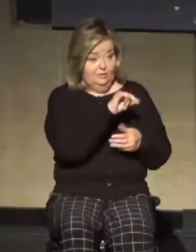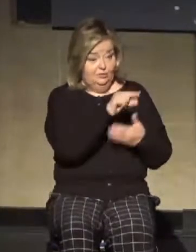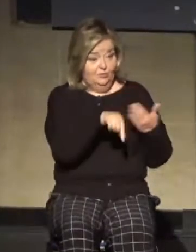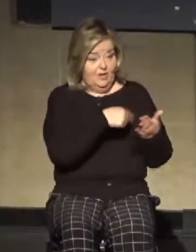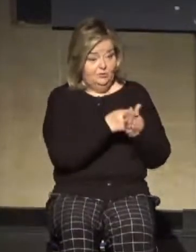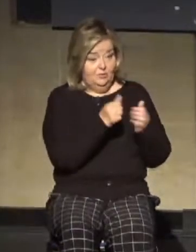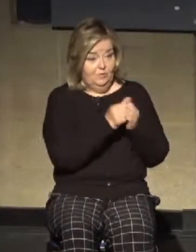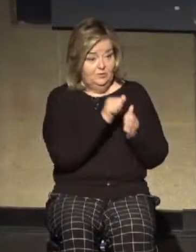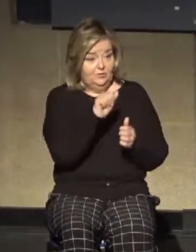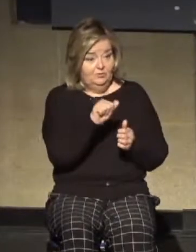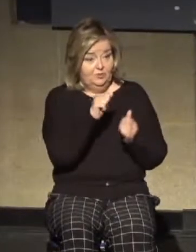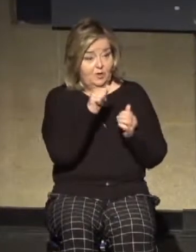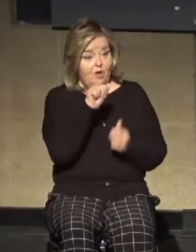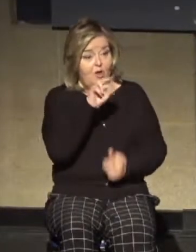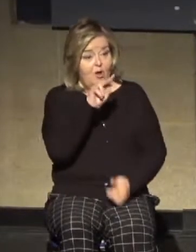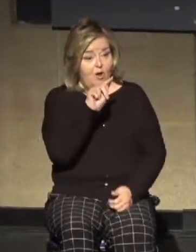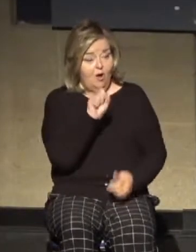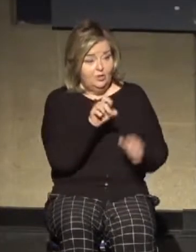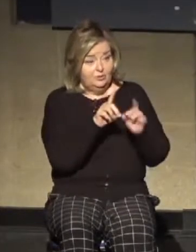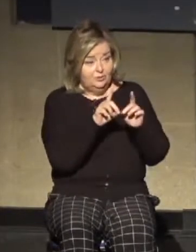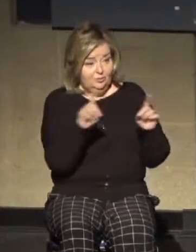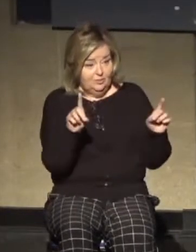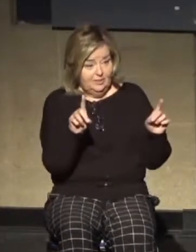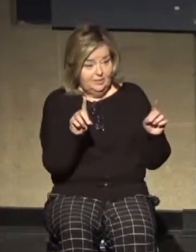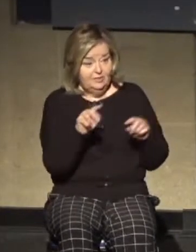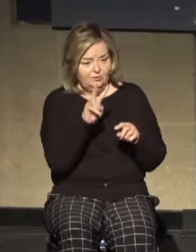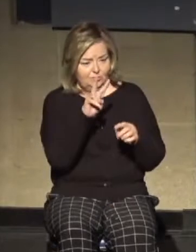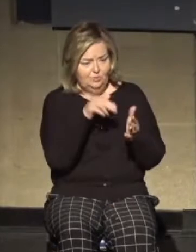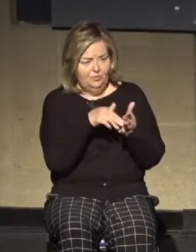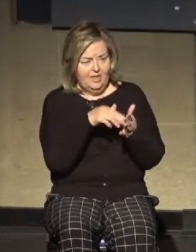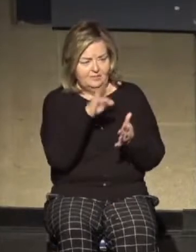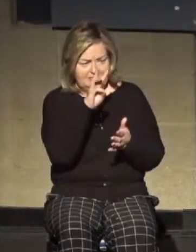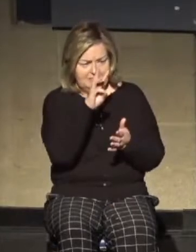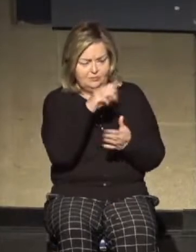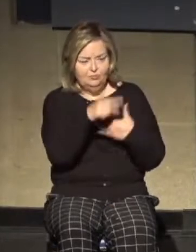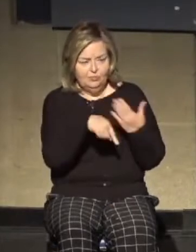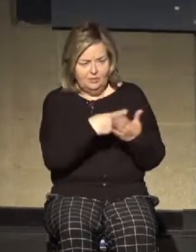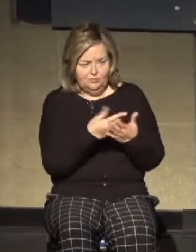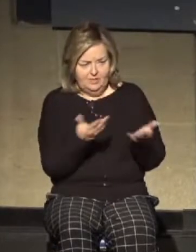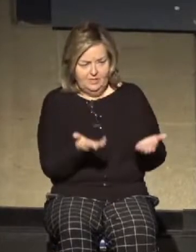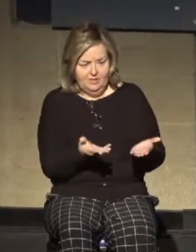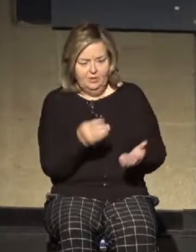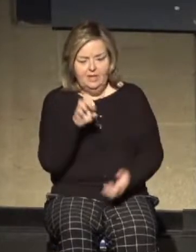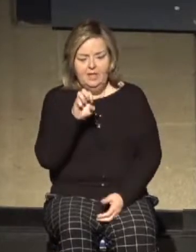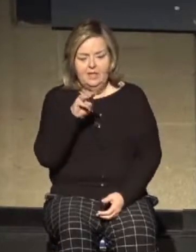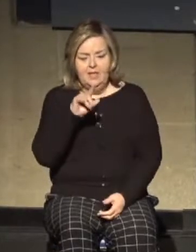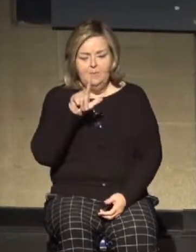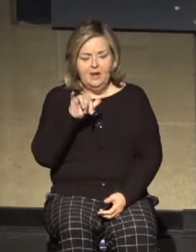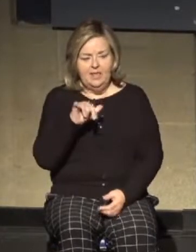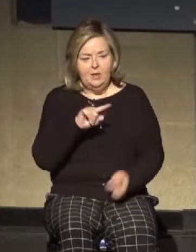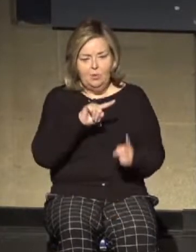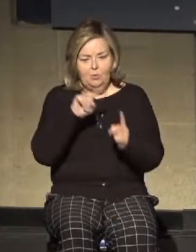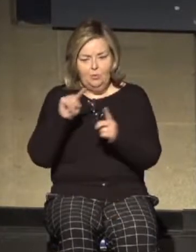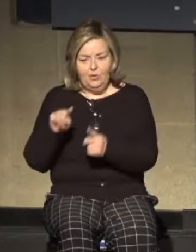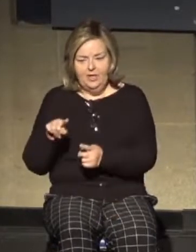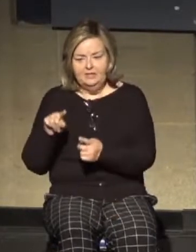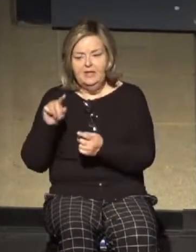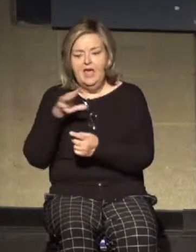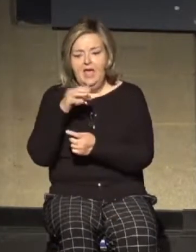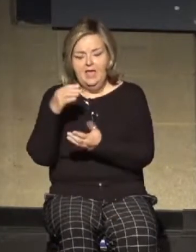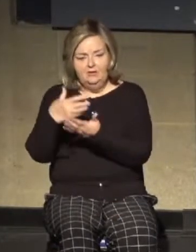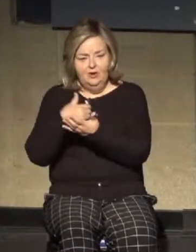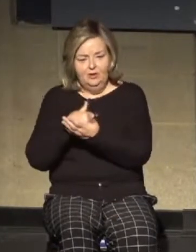Arts degree from CCC&TI in 2006, Emily went on to receive a bachelor's